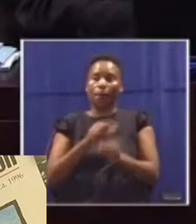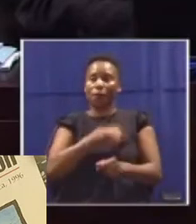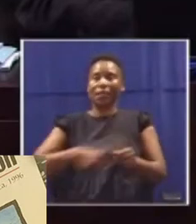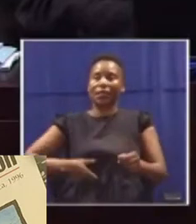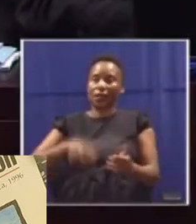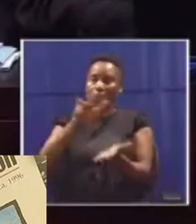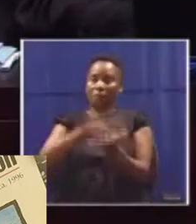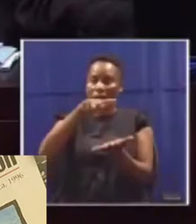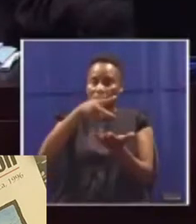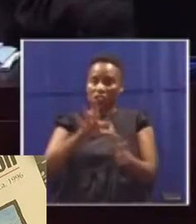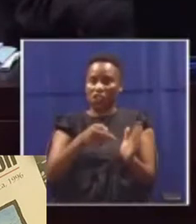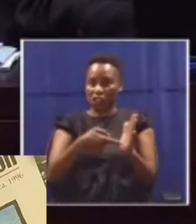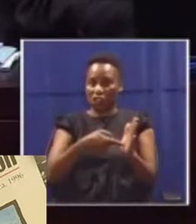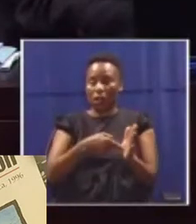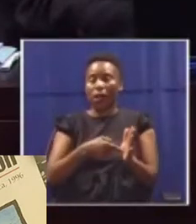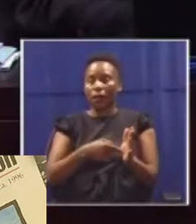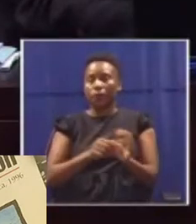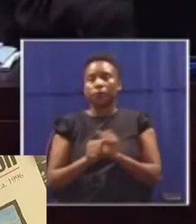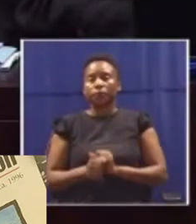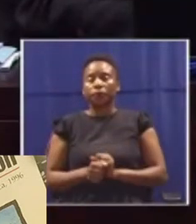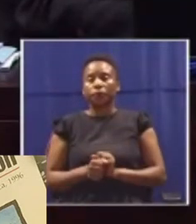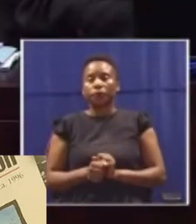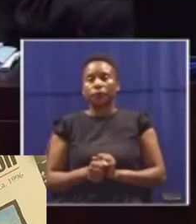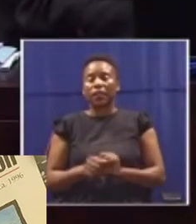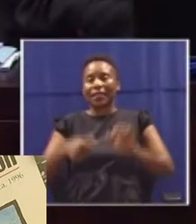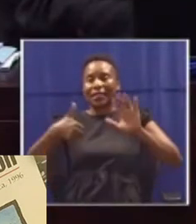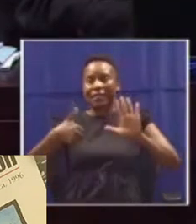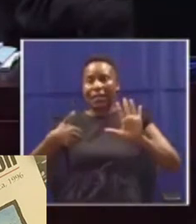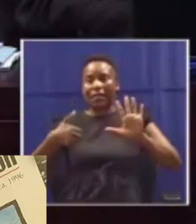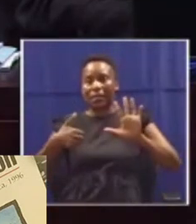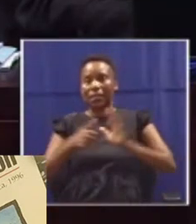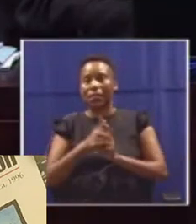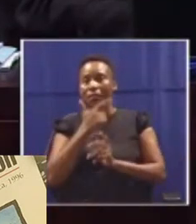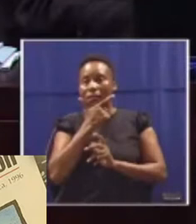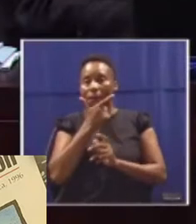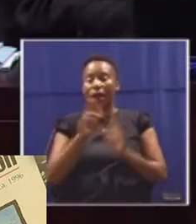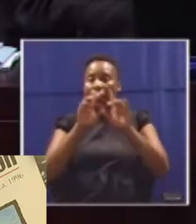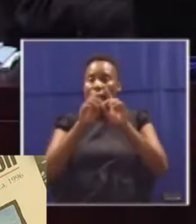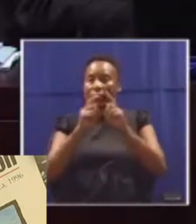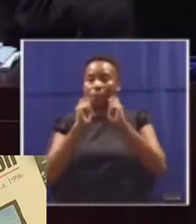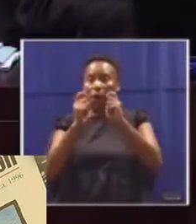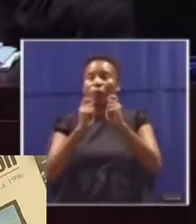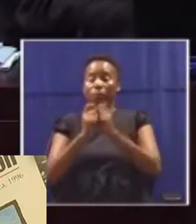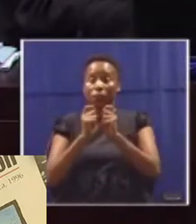of September, the Department of Transport, when briefing